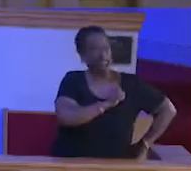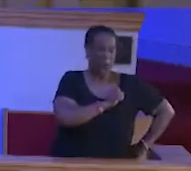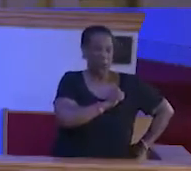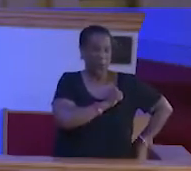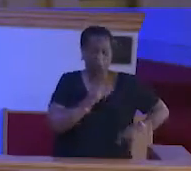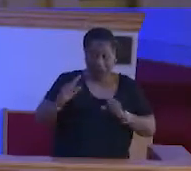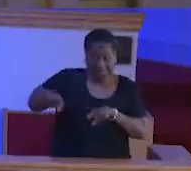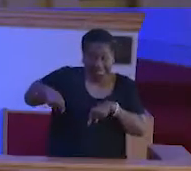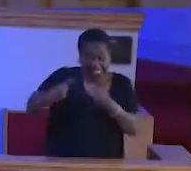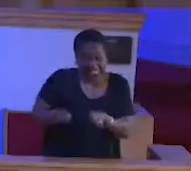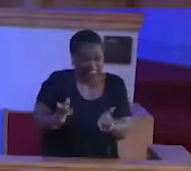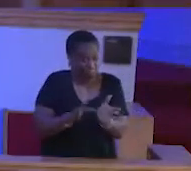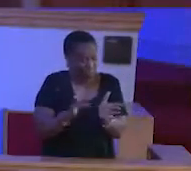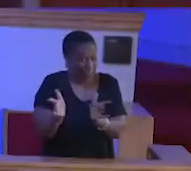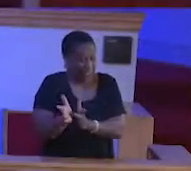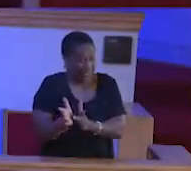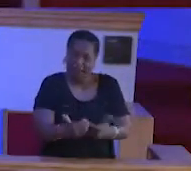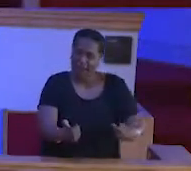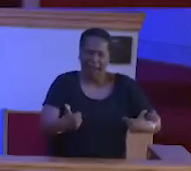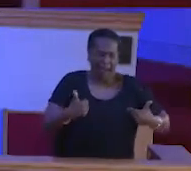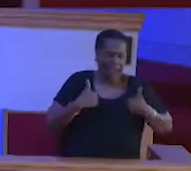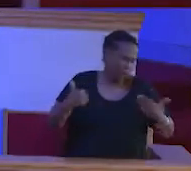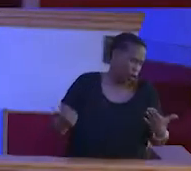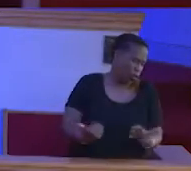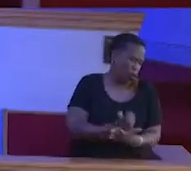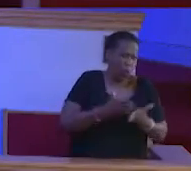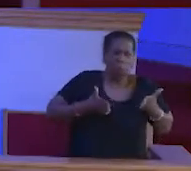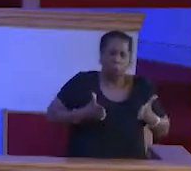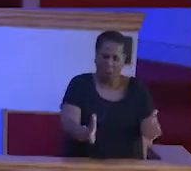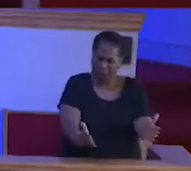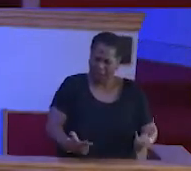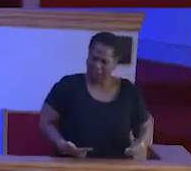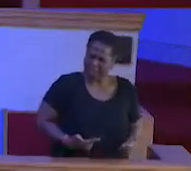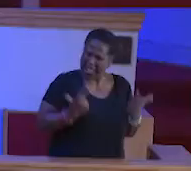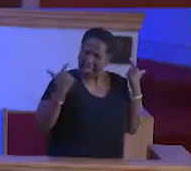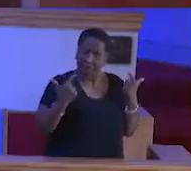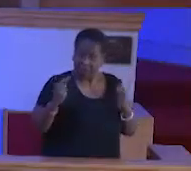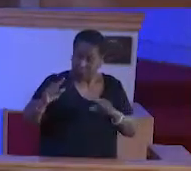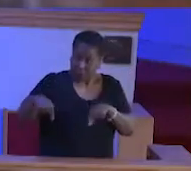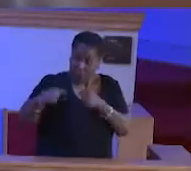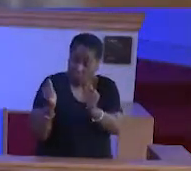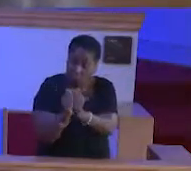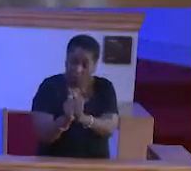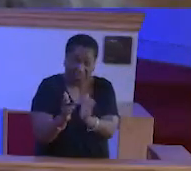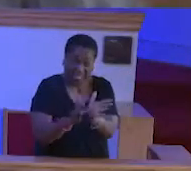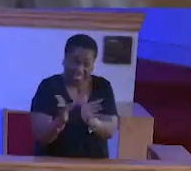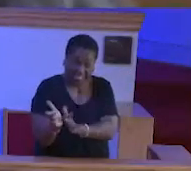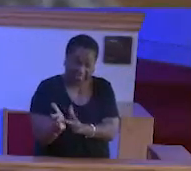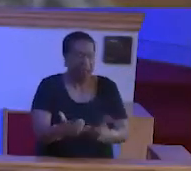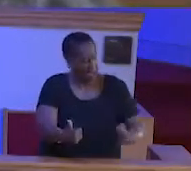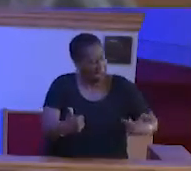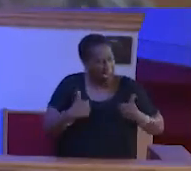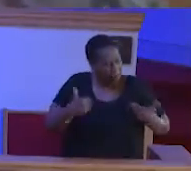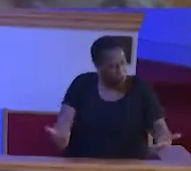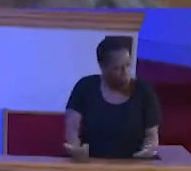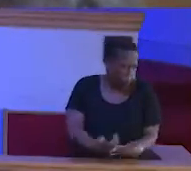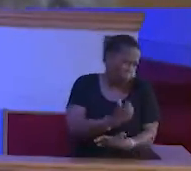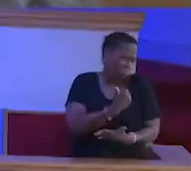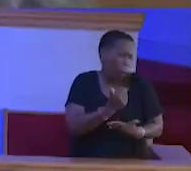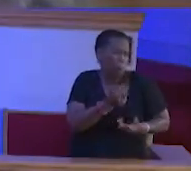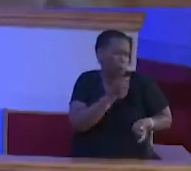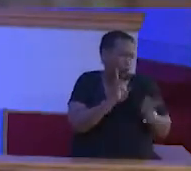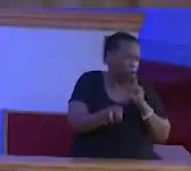Since Jesus, I've got a new way of walking. Since Jesus, I've got a new way of